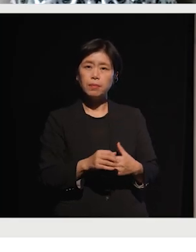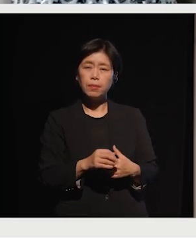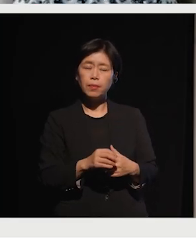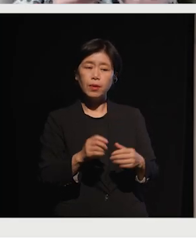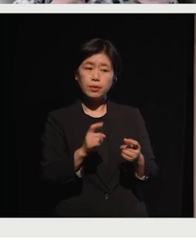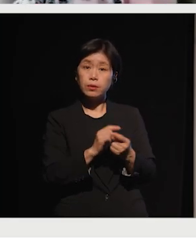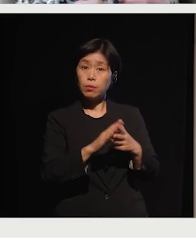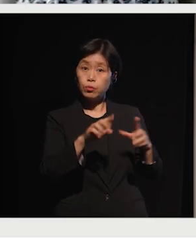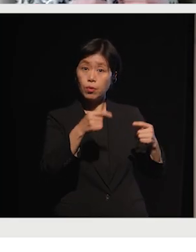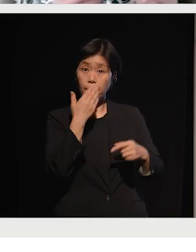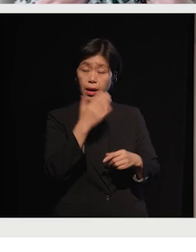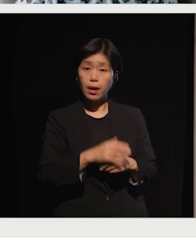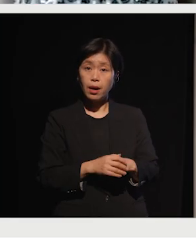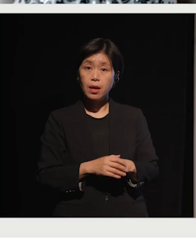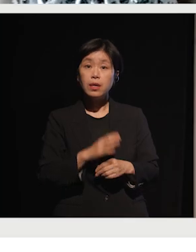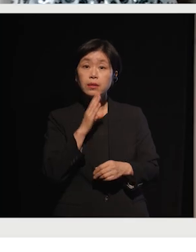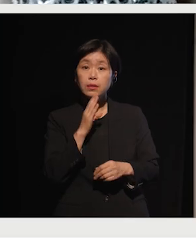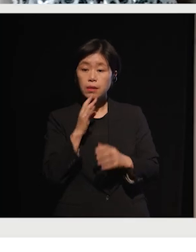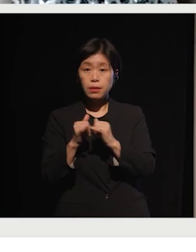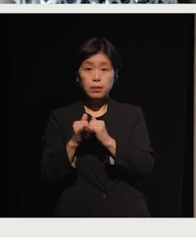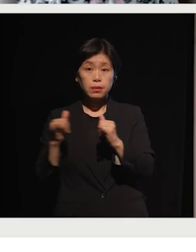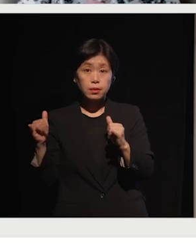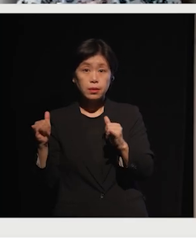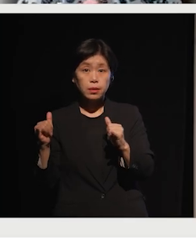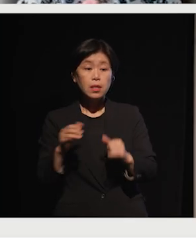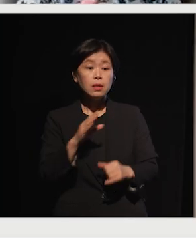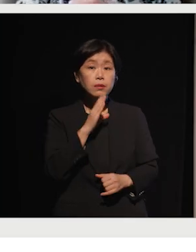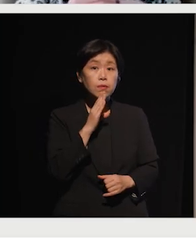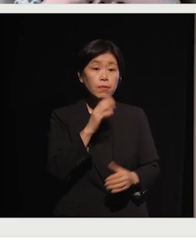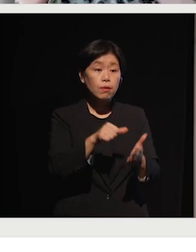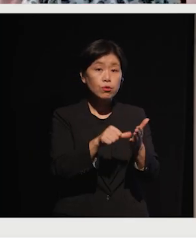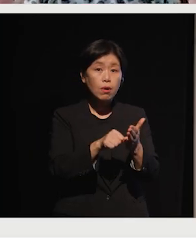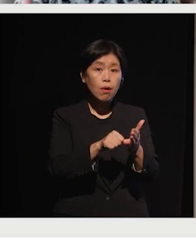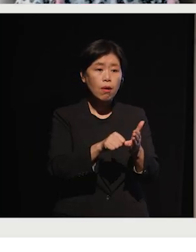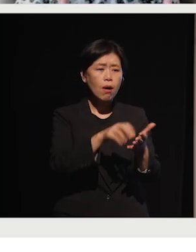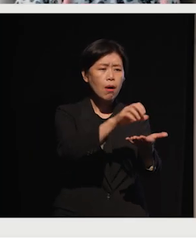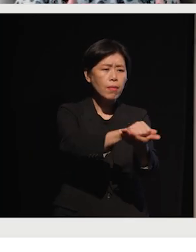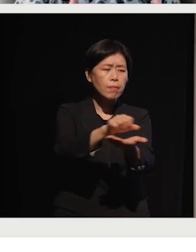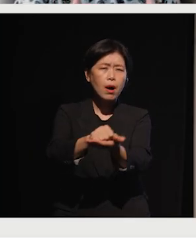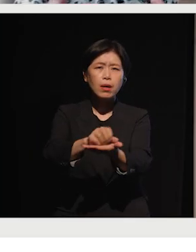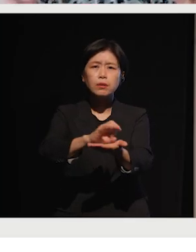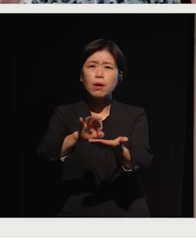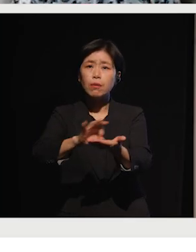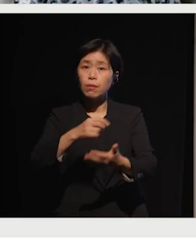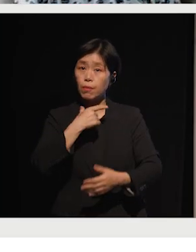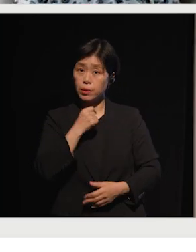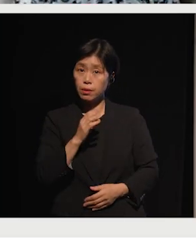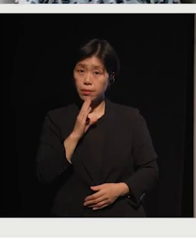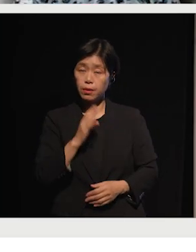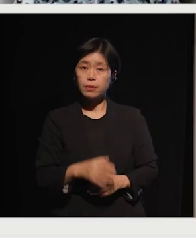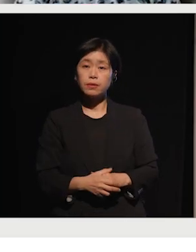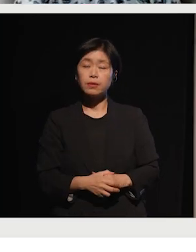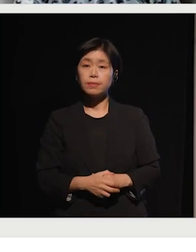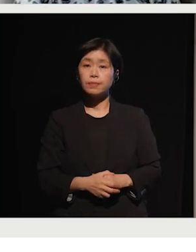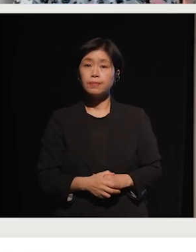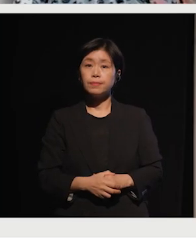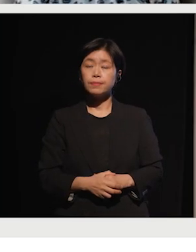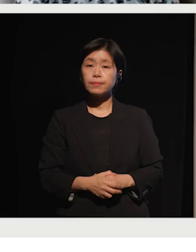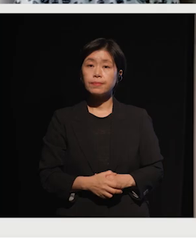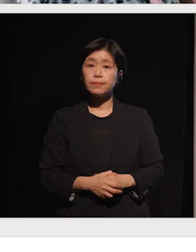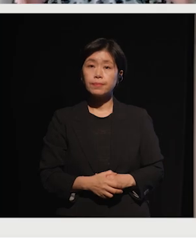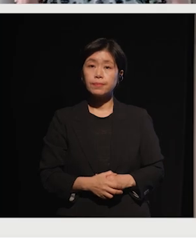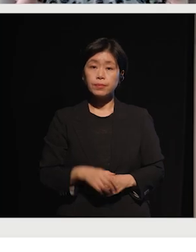real time using the real things. And again, we do that so that our